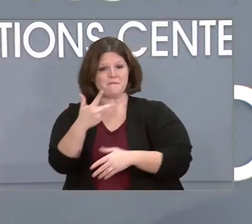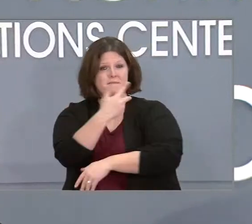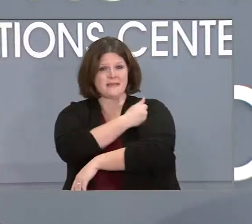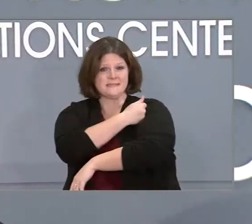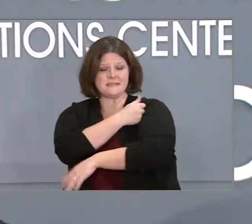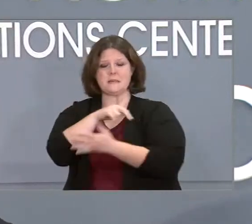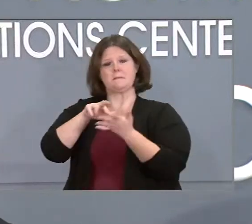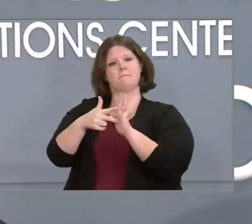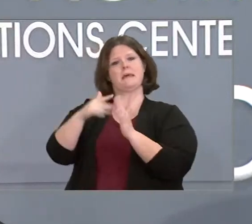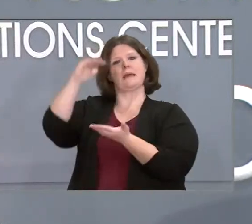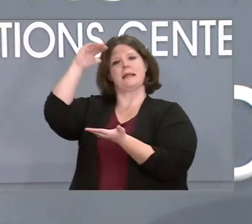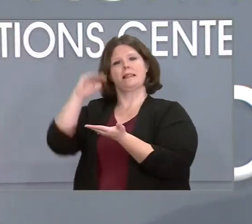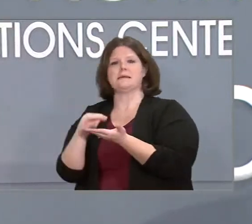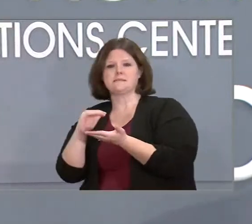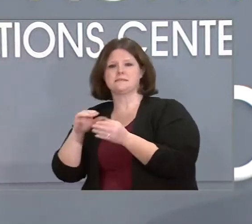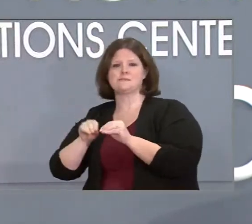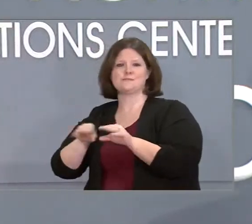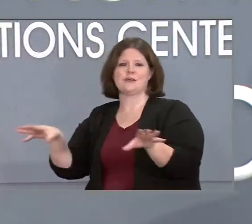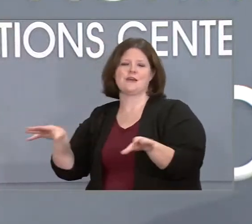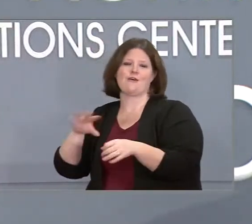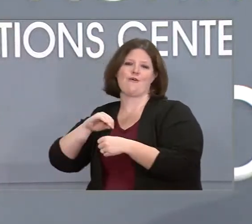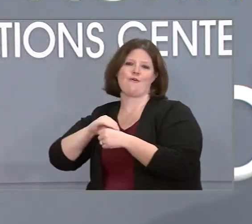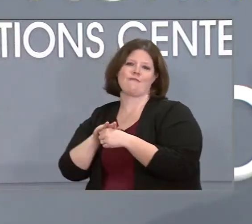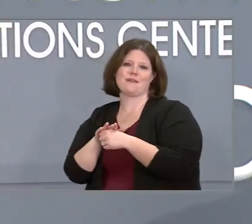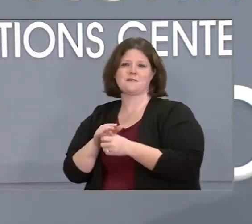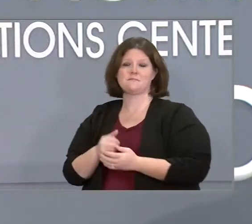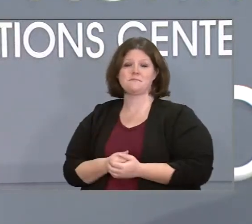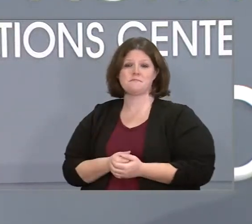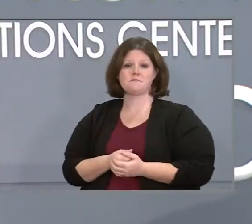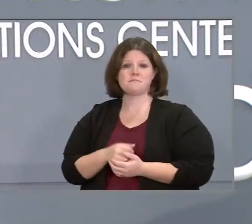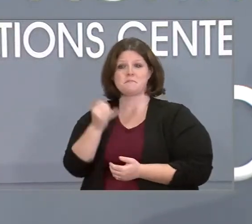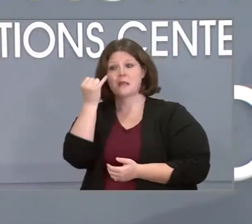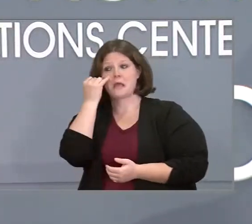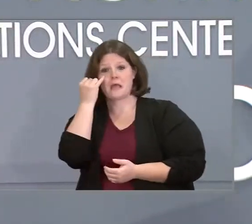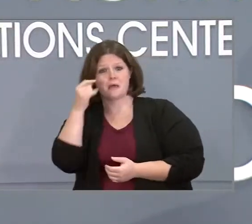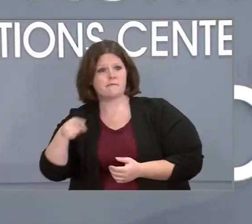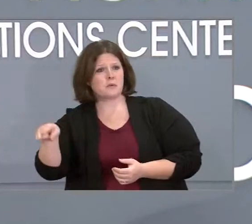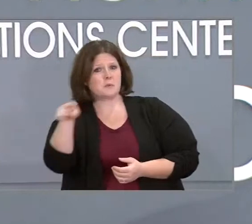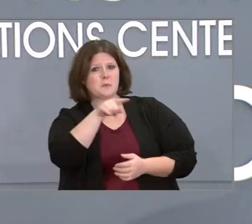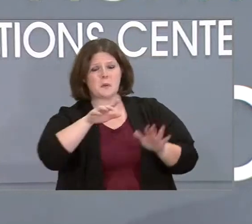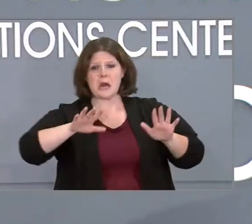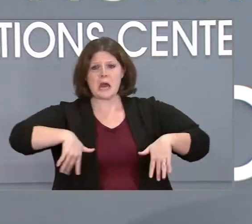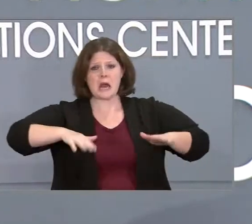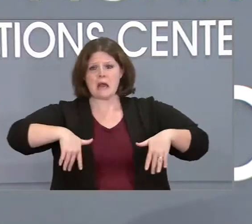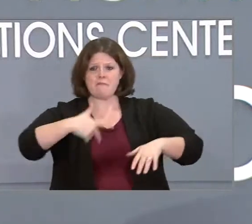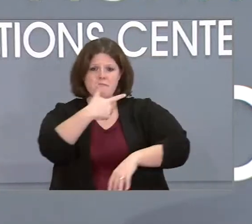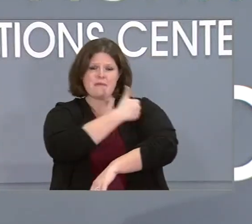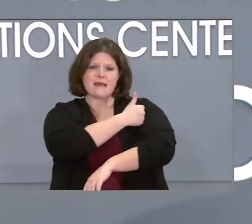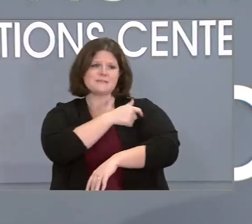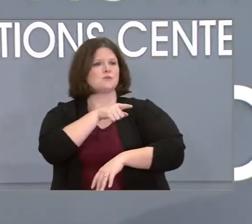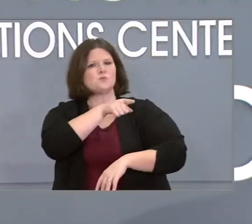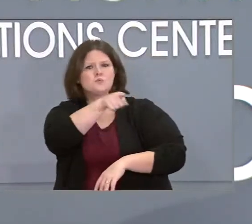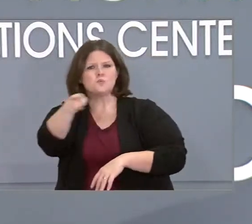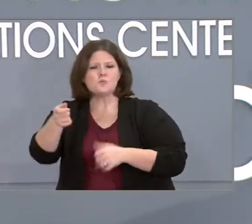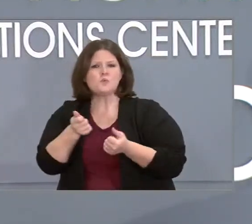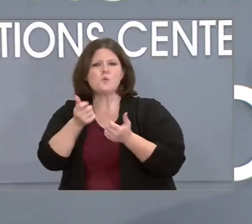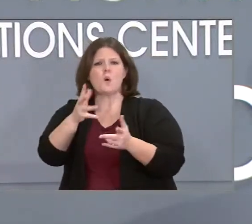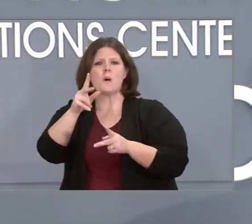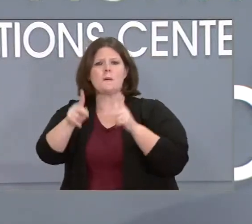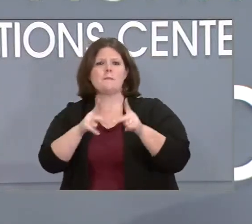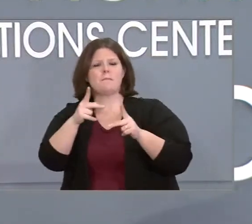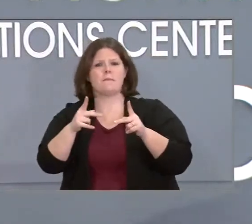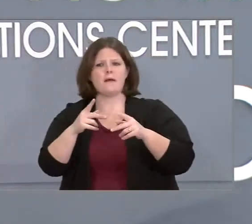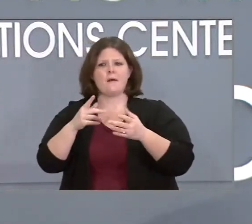have. Right now, every unvaccinated person is another foothold allowing this virus to